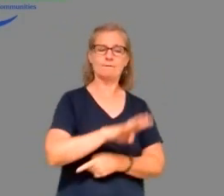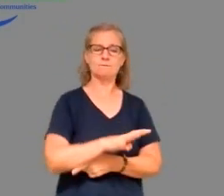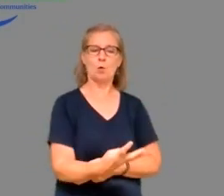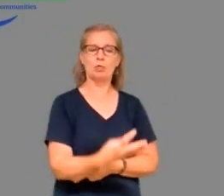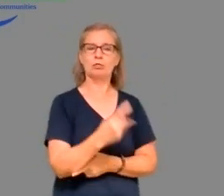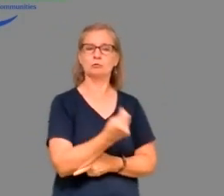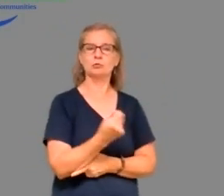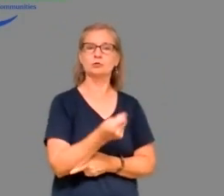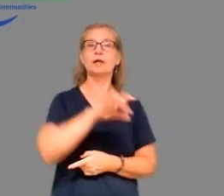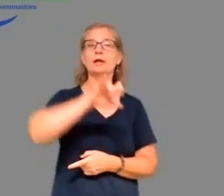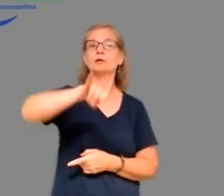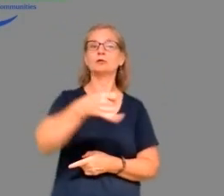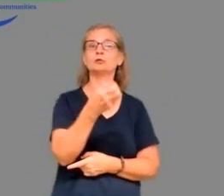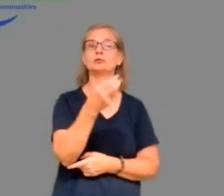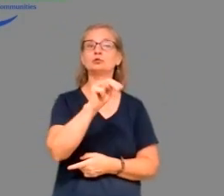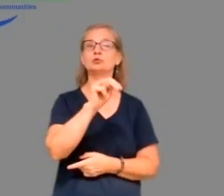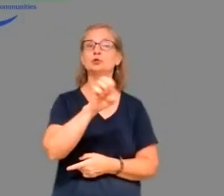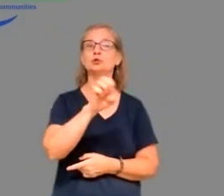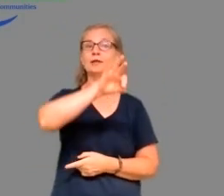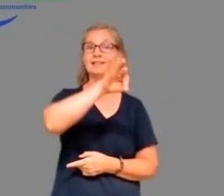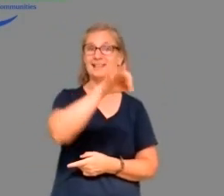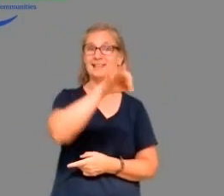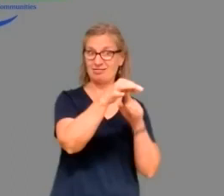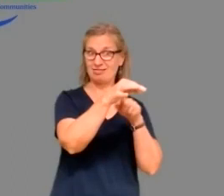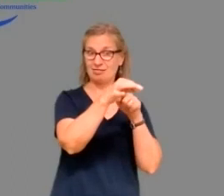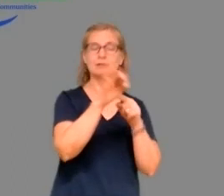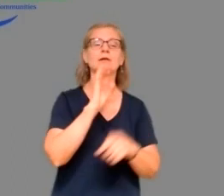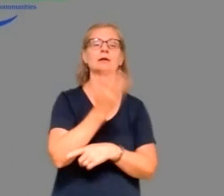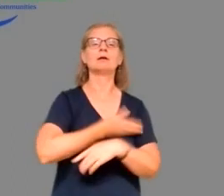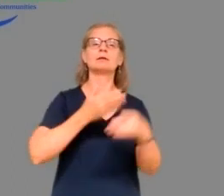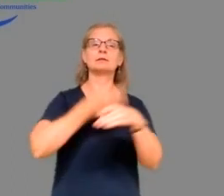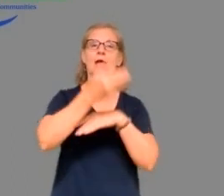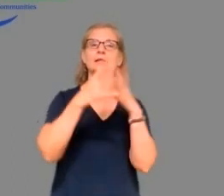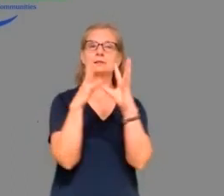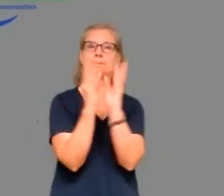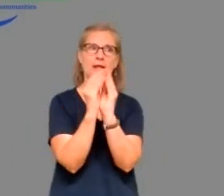for all of you keeping track. It would be our next